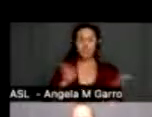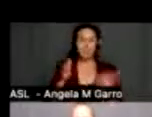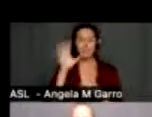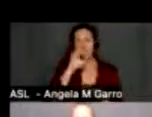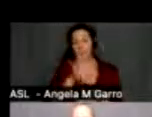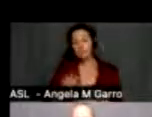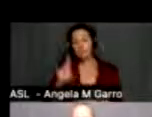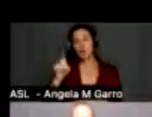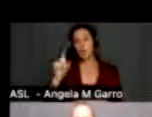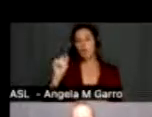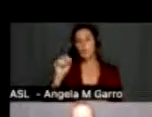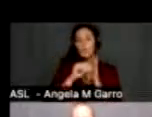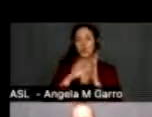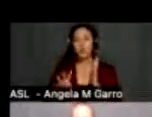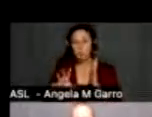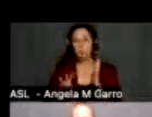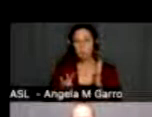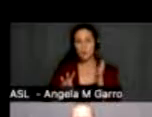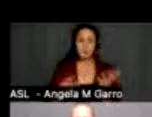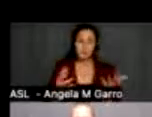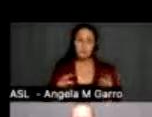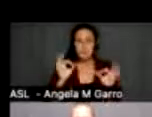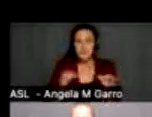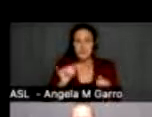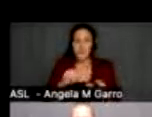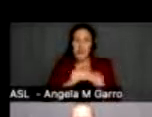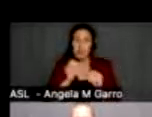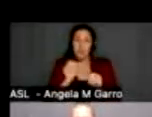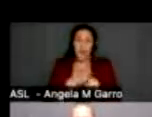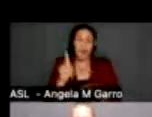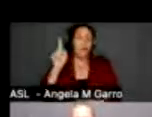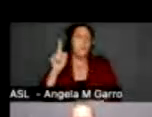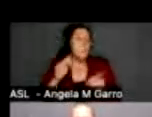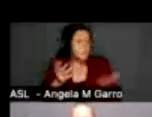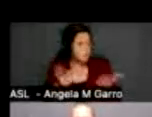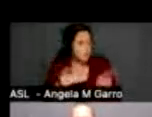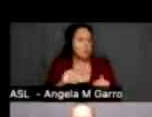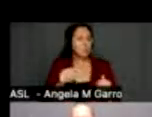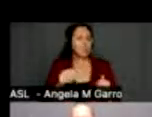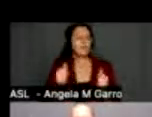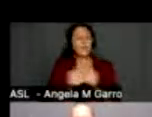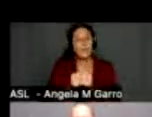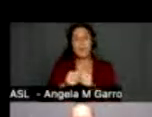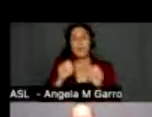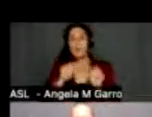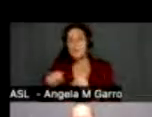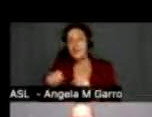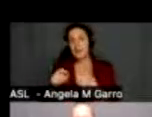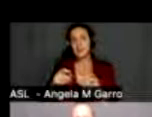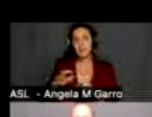approximately 120 students. Certainly those numbers can go up with our ability to recruit more